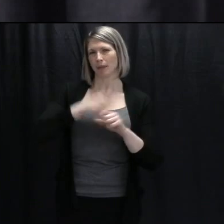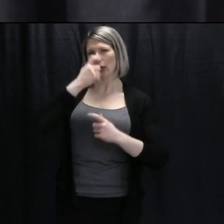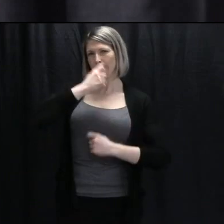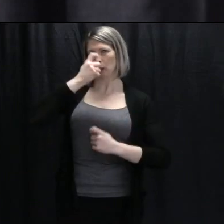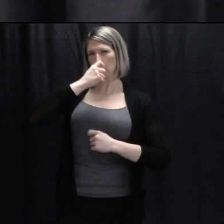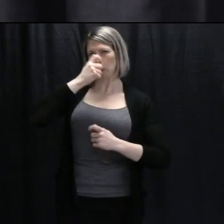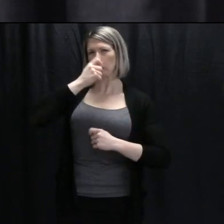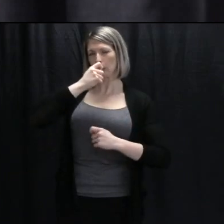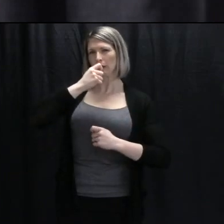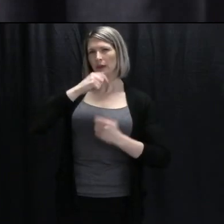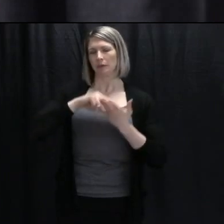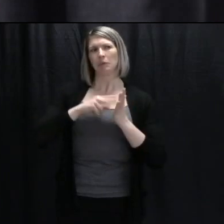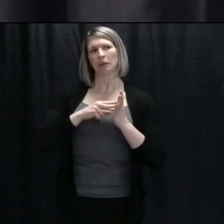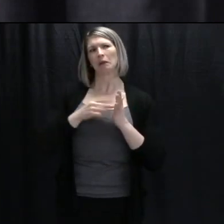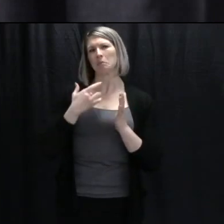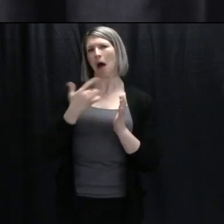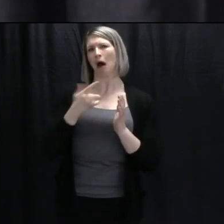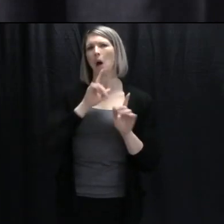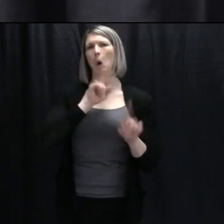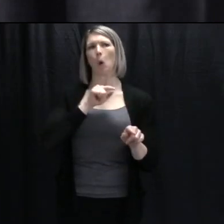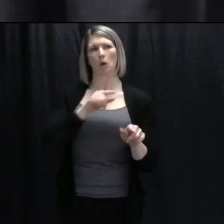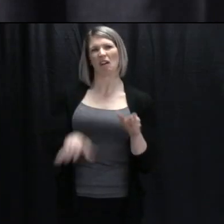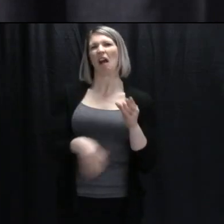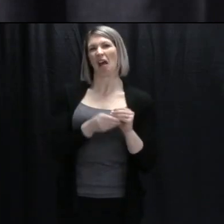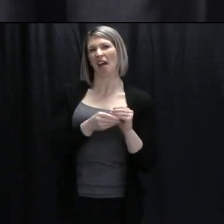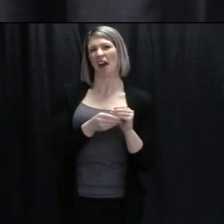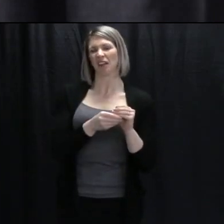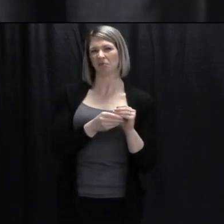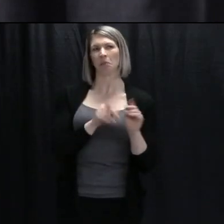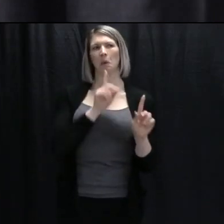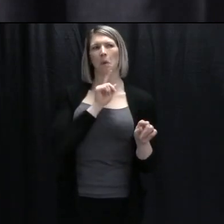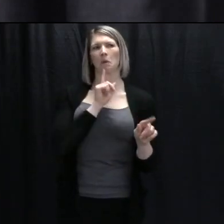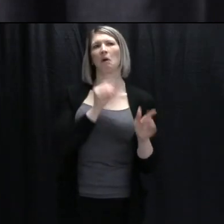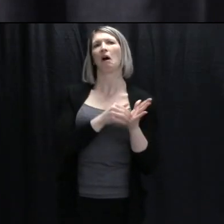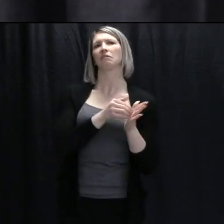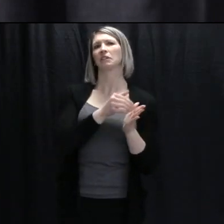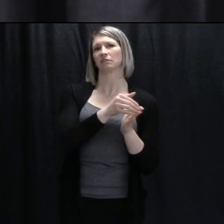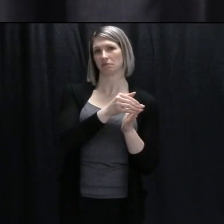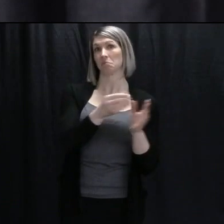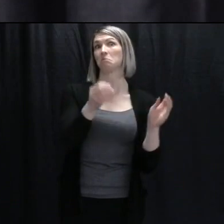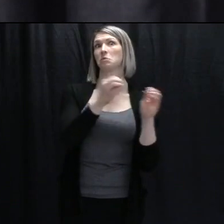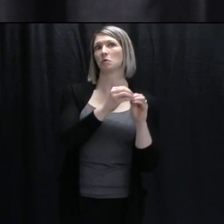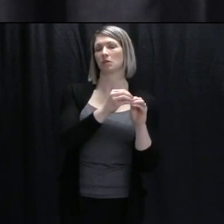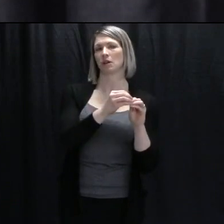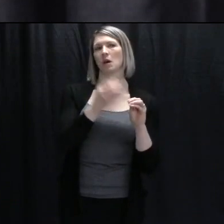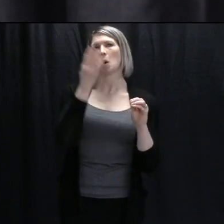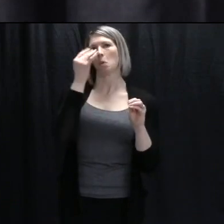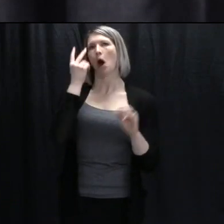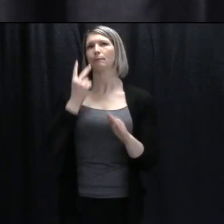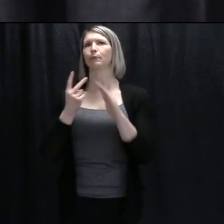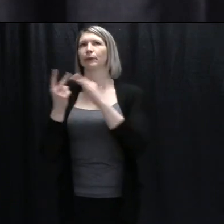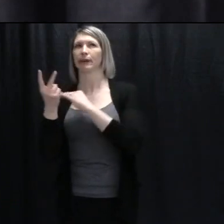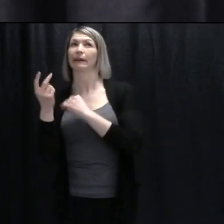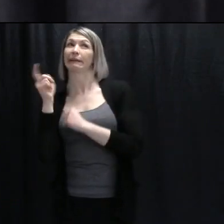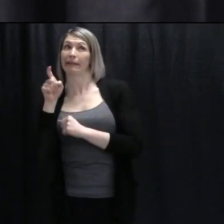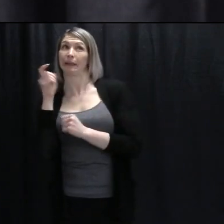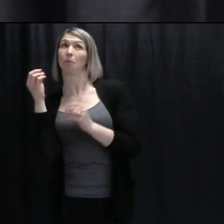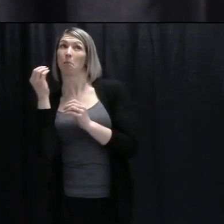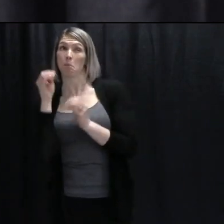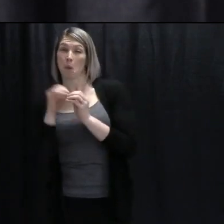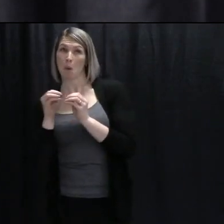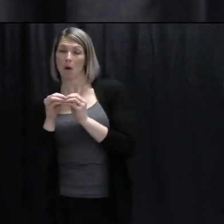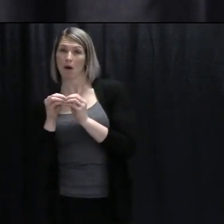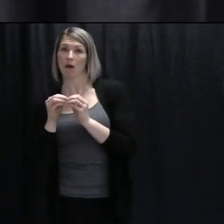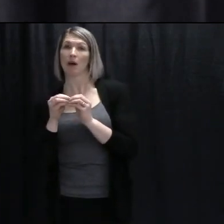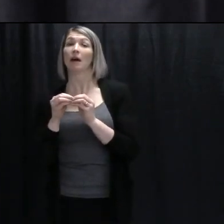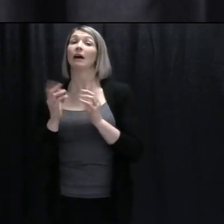these are predicted, and we do know from previous experience what our typical flu season would bring. What happened